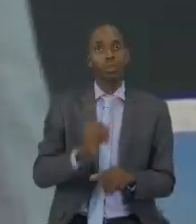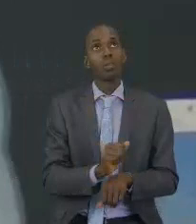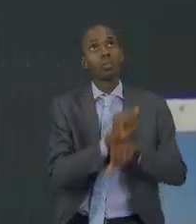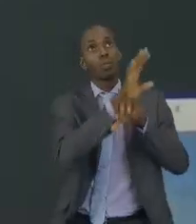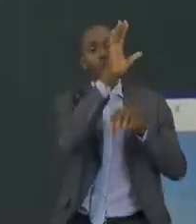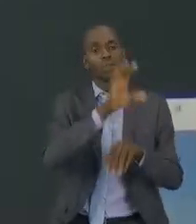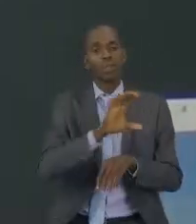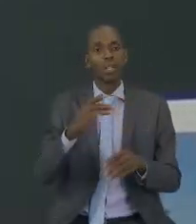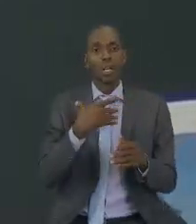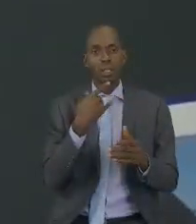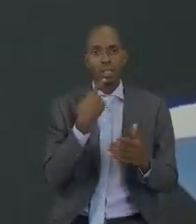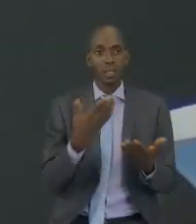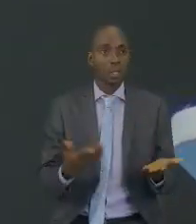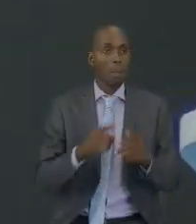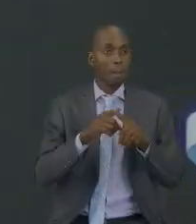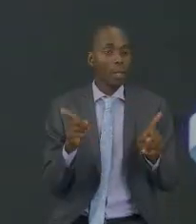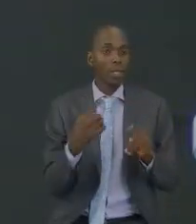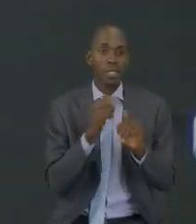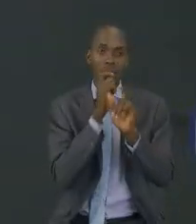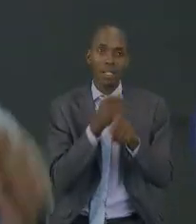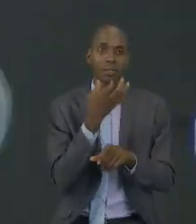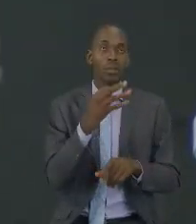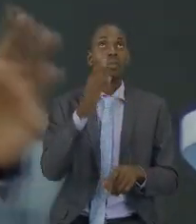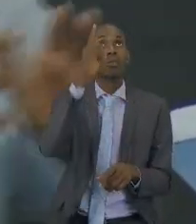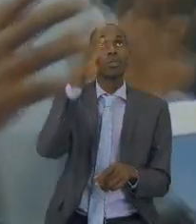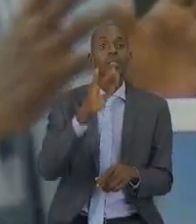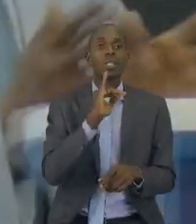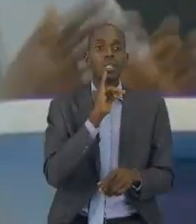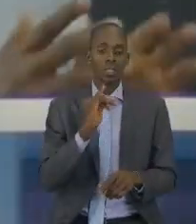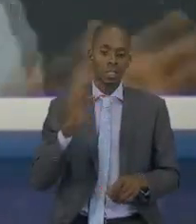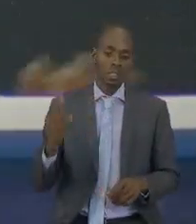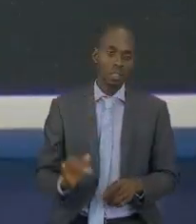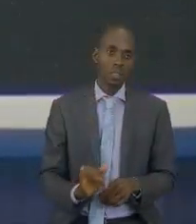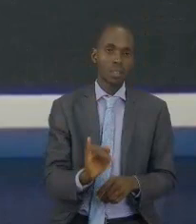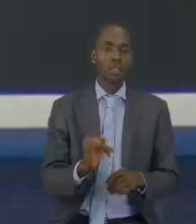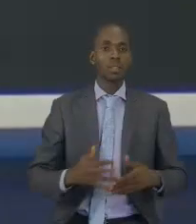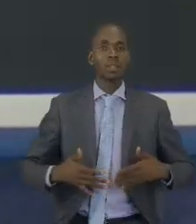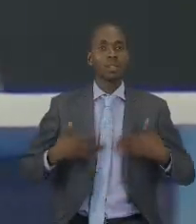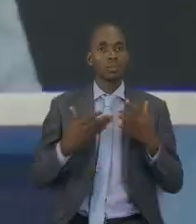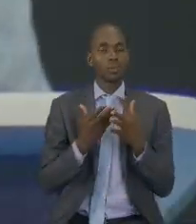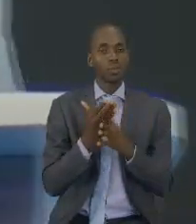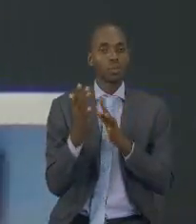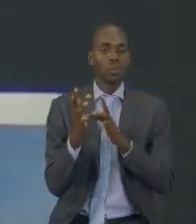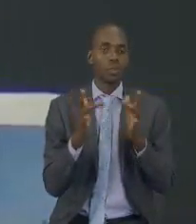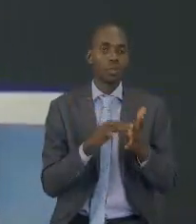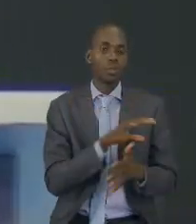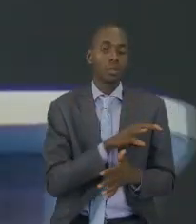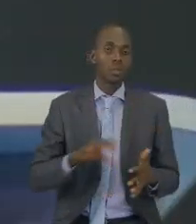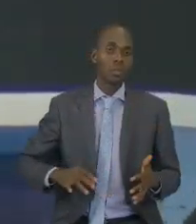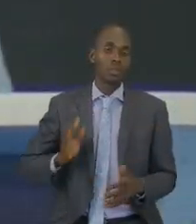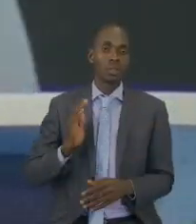says, but the gift of God is eternal life through